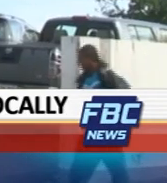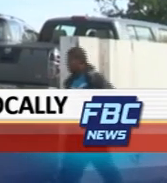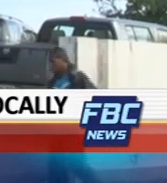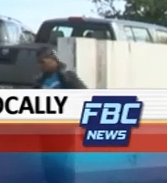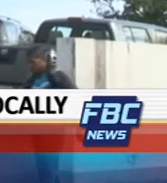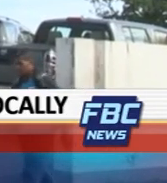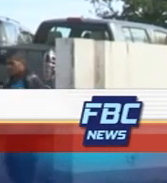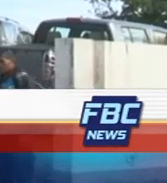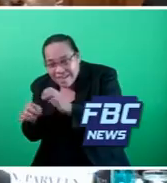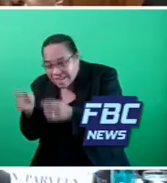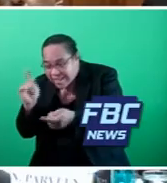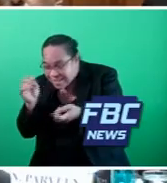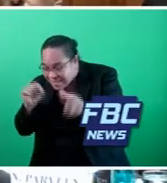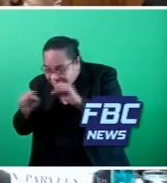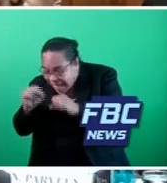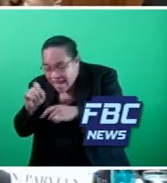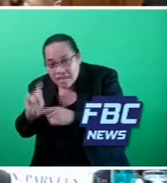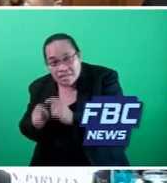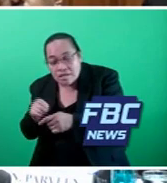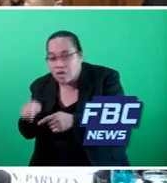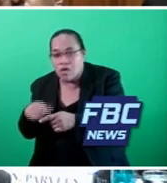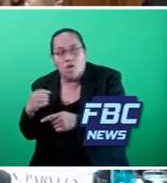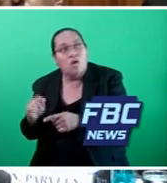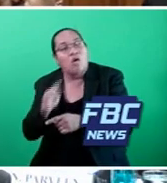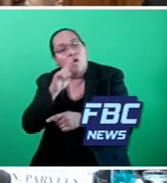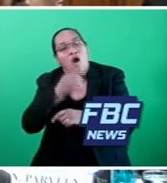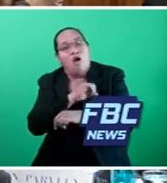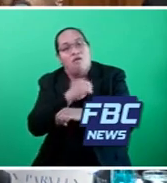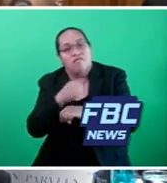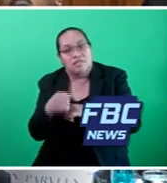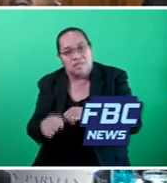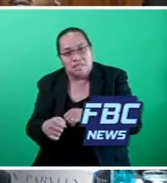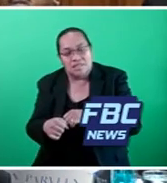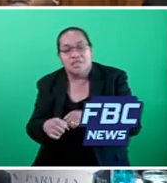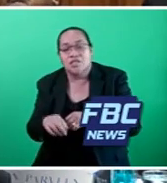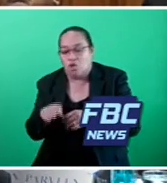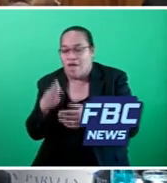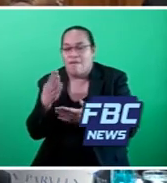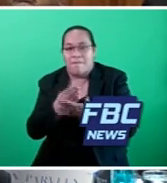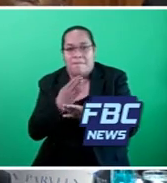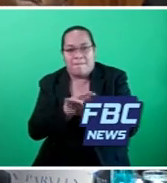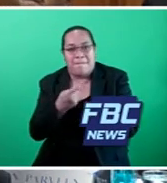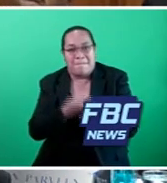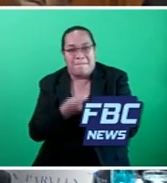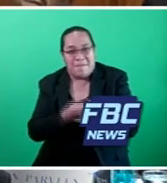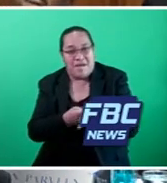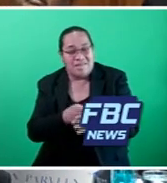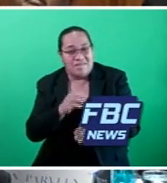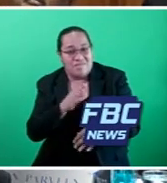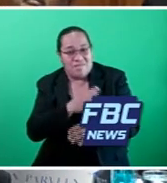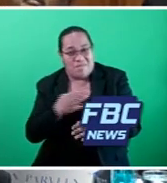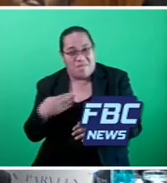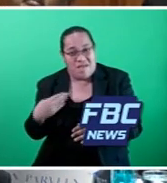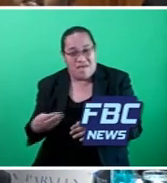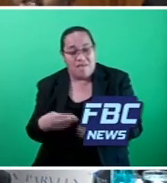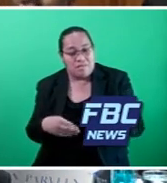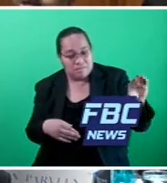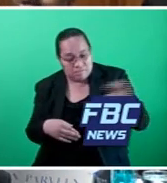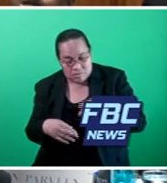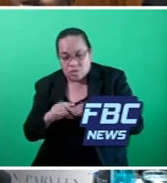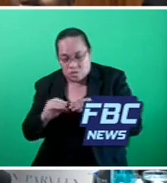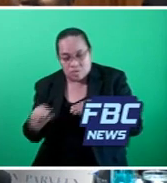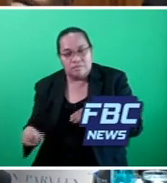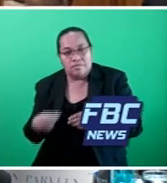tested. We are using budget provisions that are being budgeted for the Fiji Centre of Disease Control from the Fiji